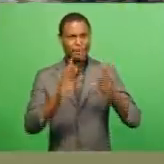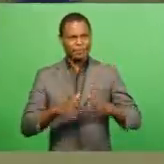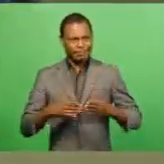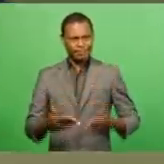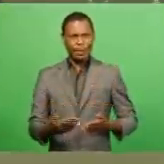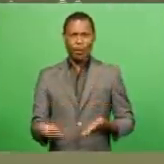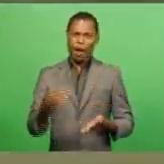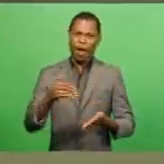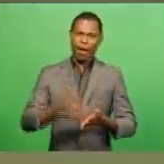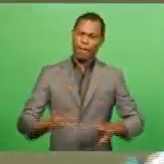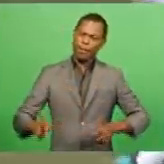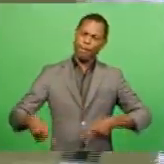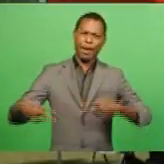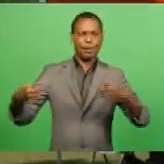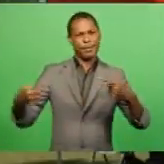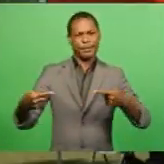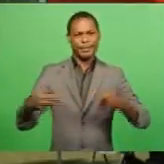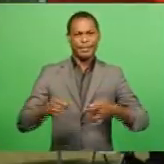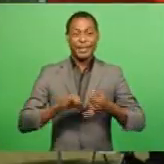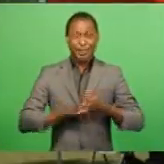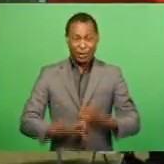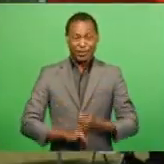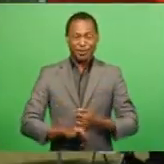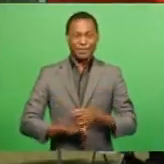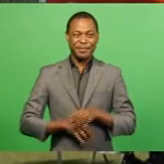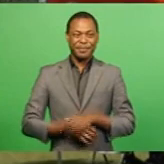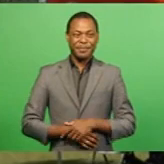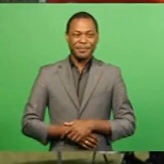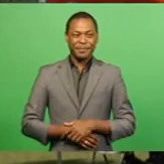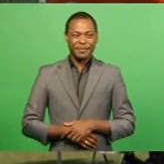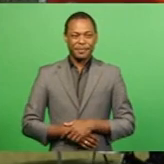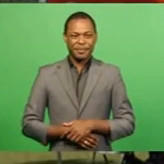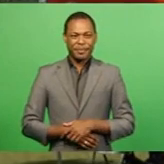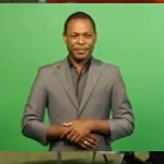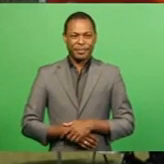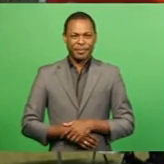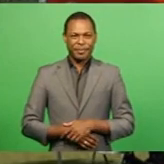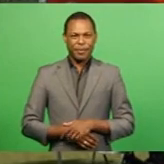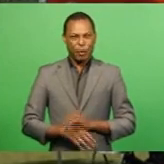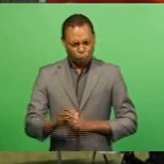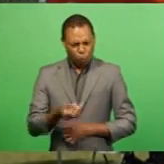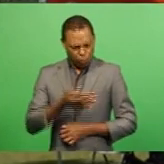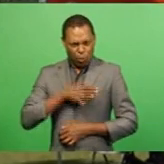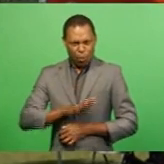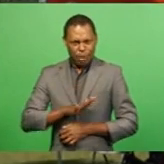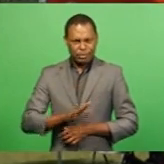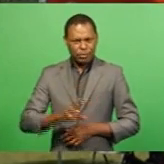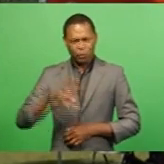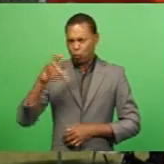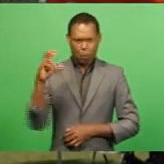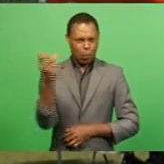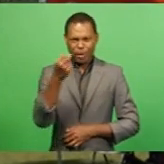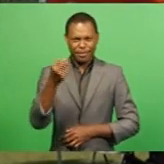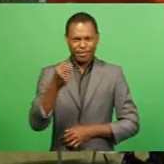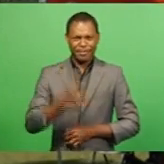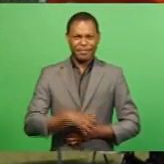Super Series. So we expected to win this